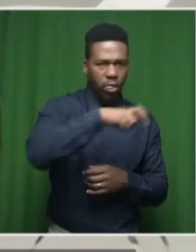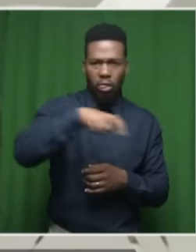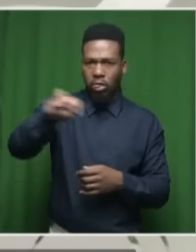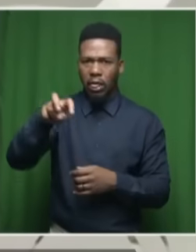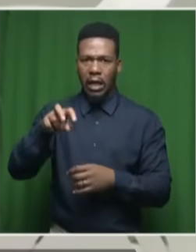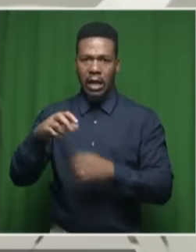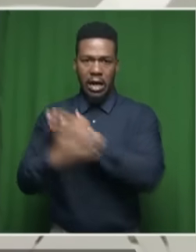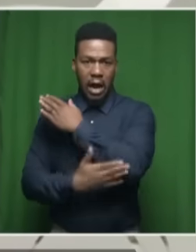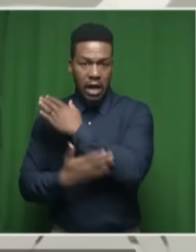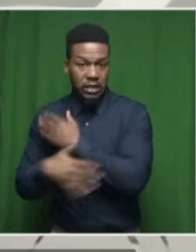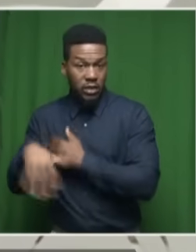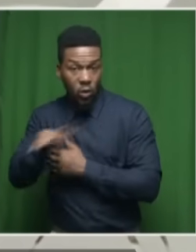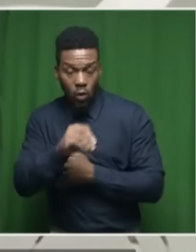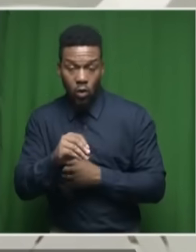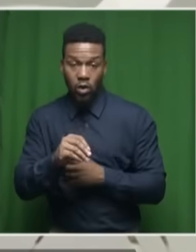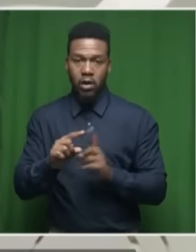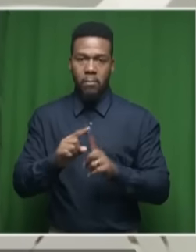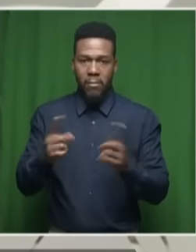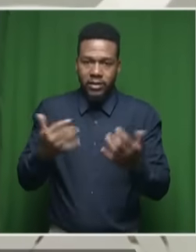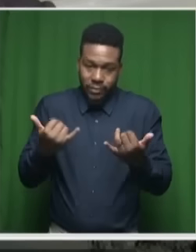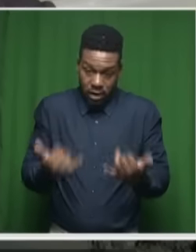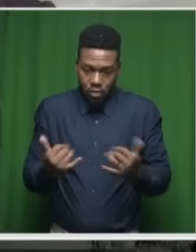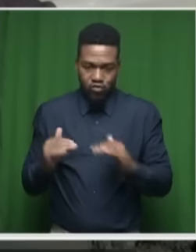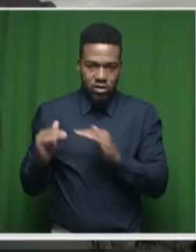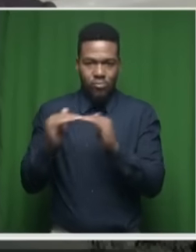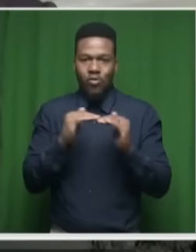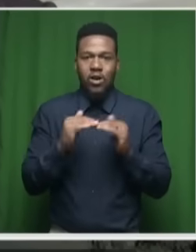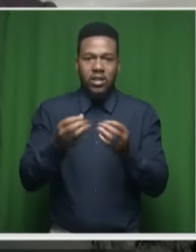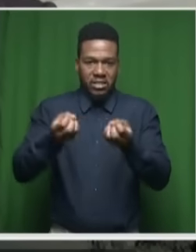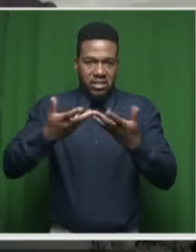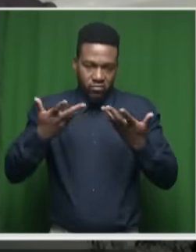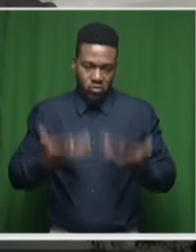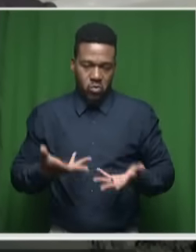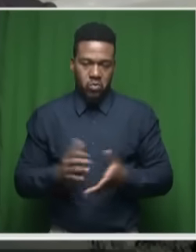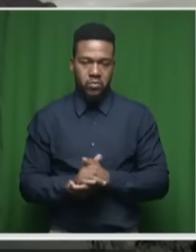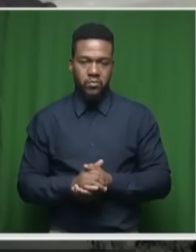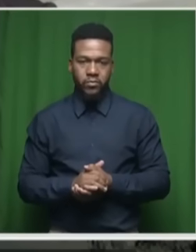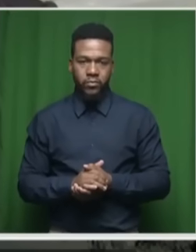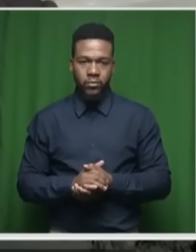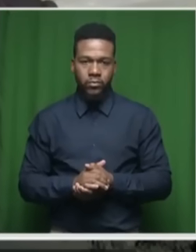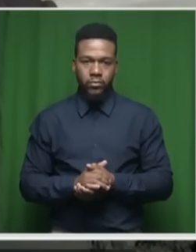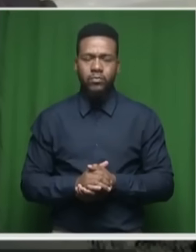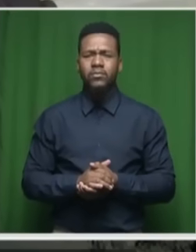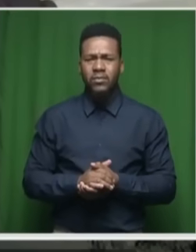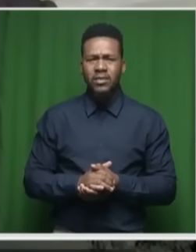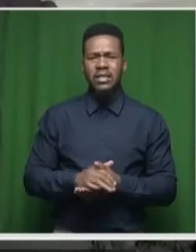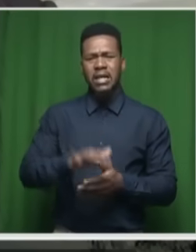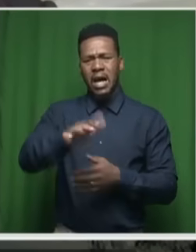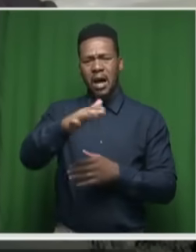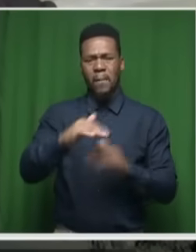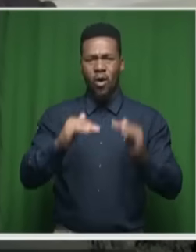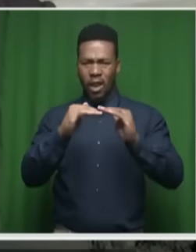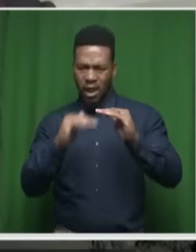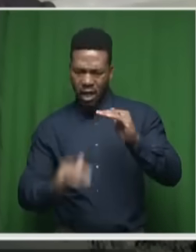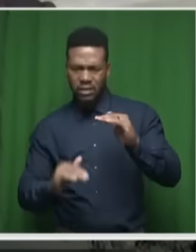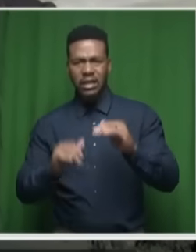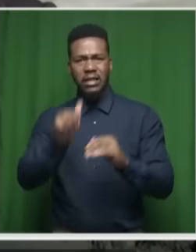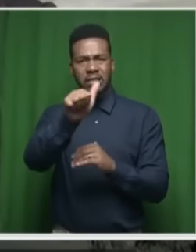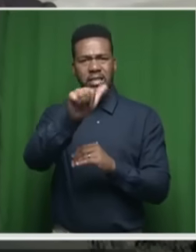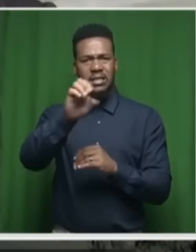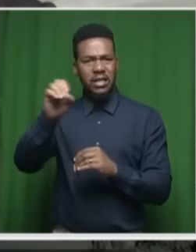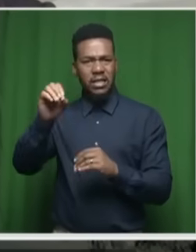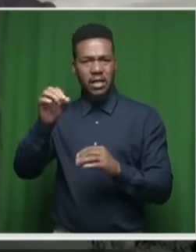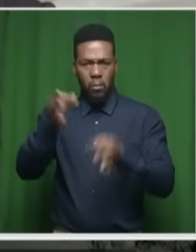South Africa has brought to us. I mean, and there's just under about 600 political parties registered with the